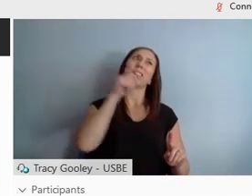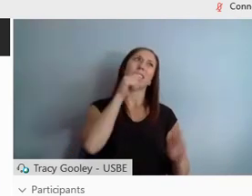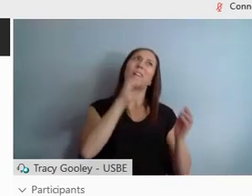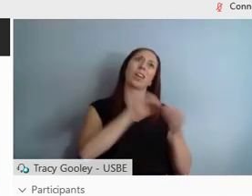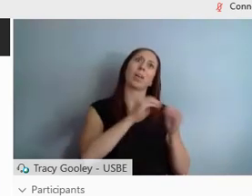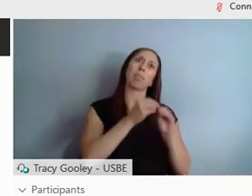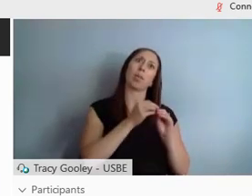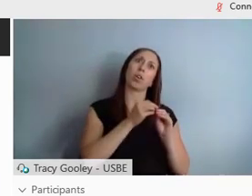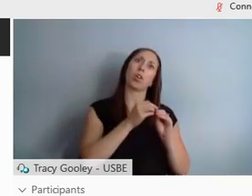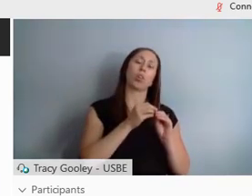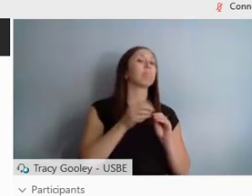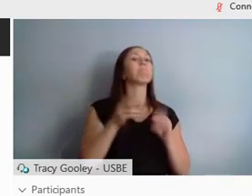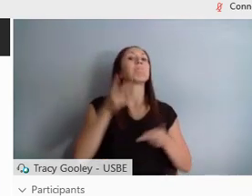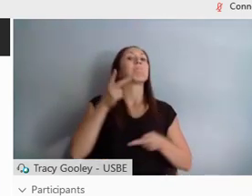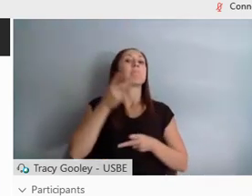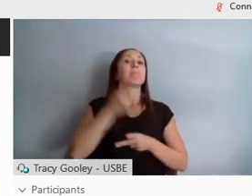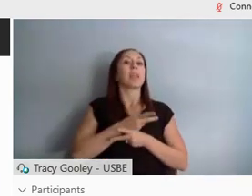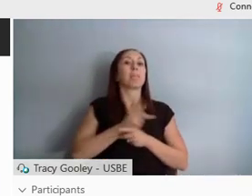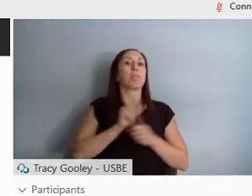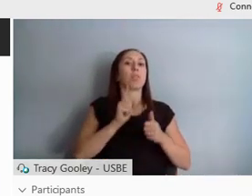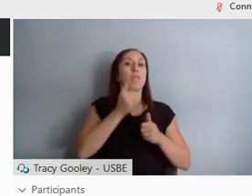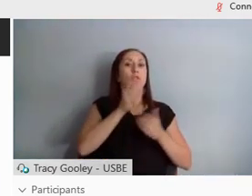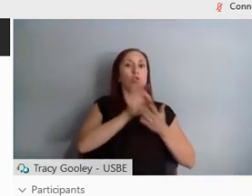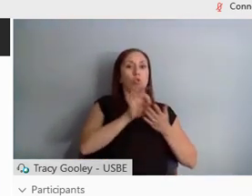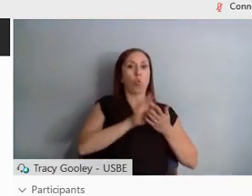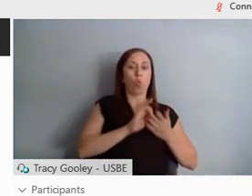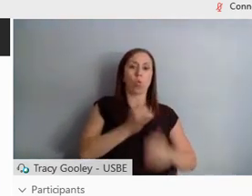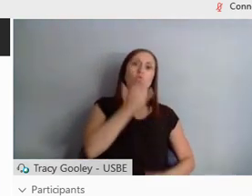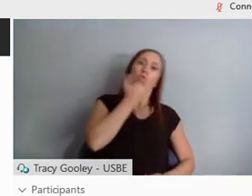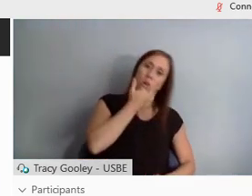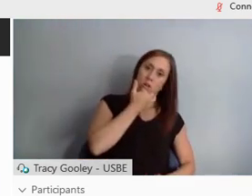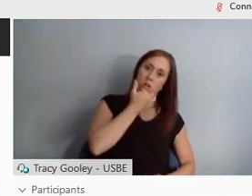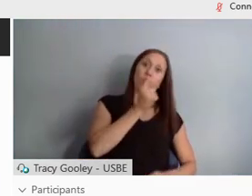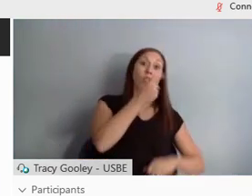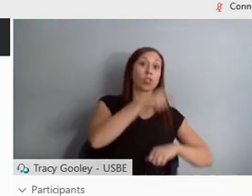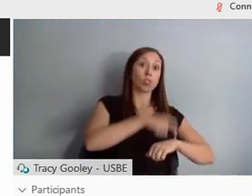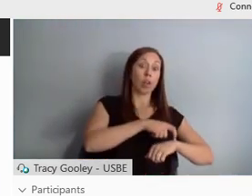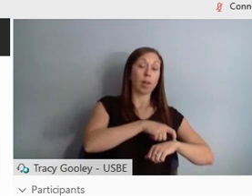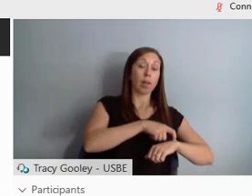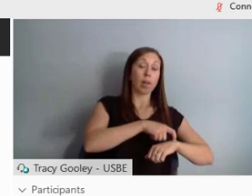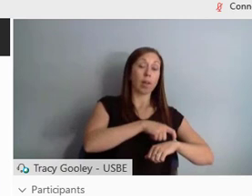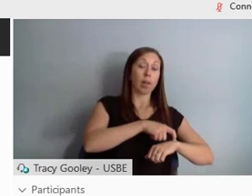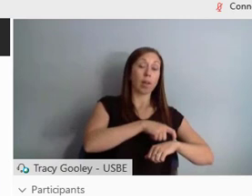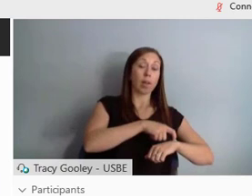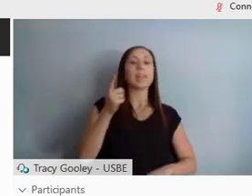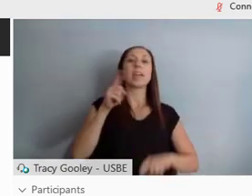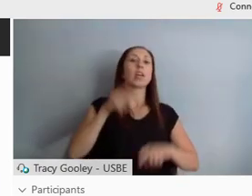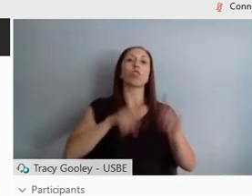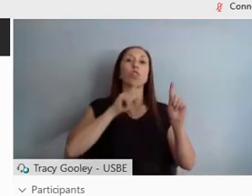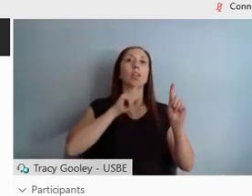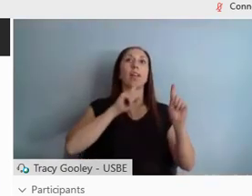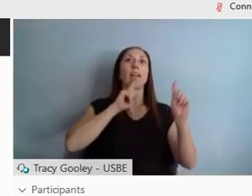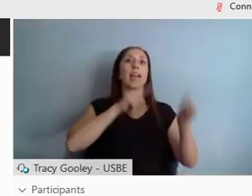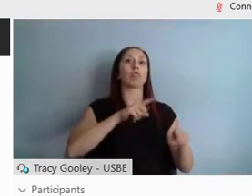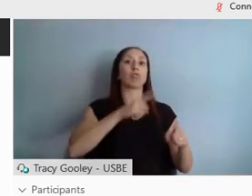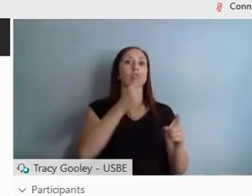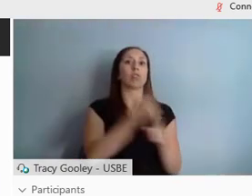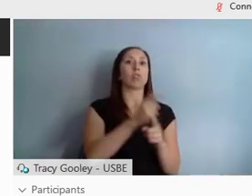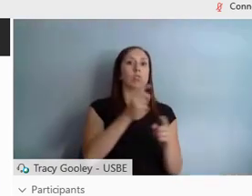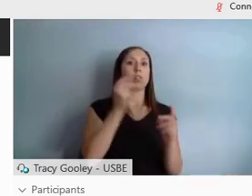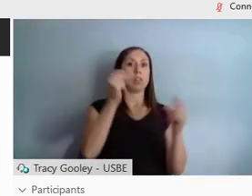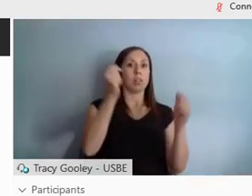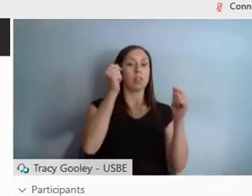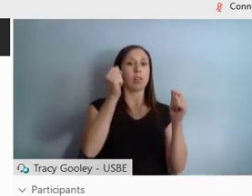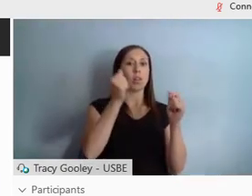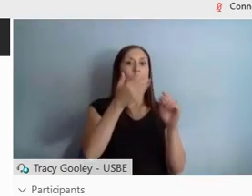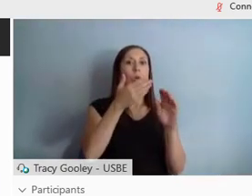number, you still would keep that score as marked incorrect because they were unable to answer it correctly without